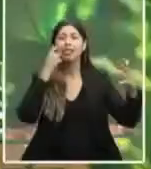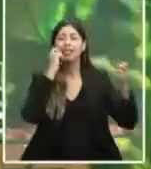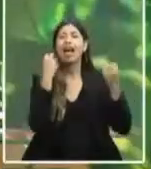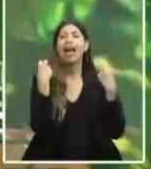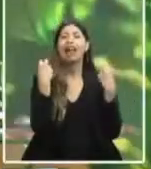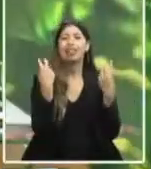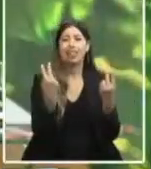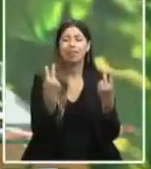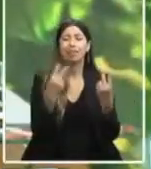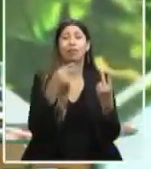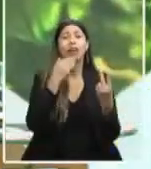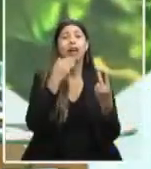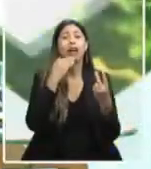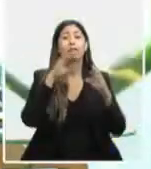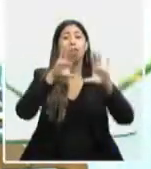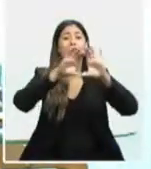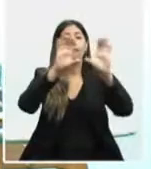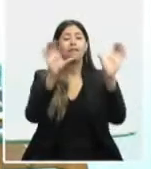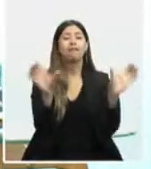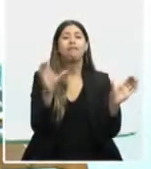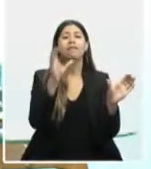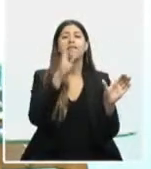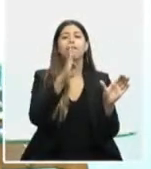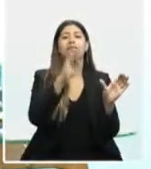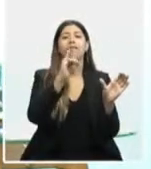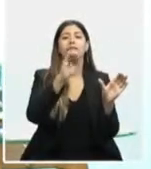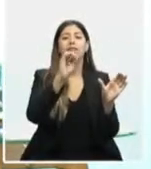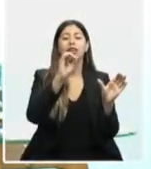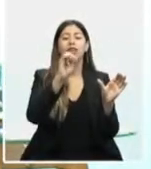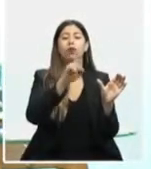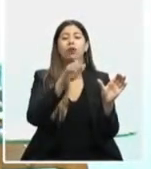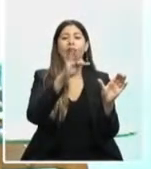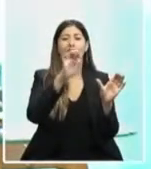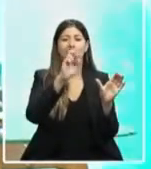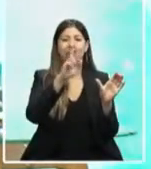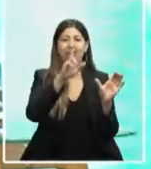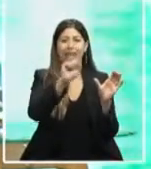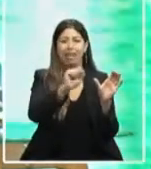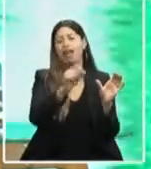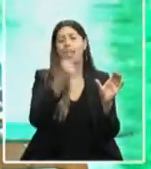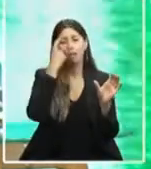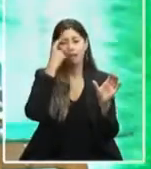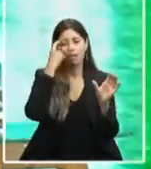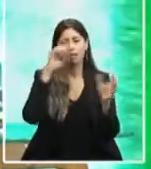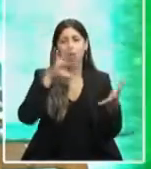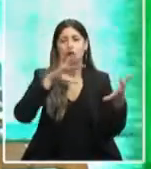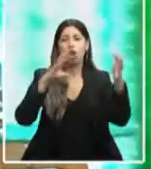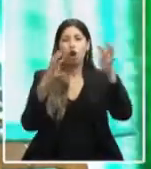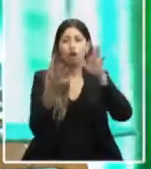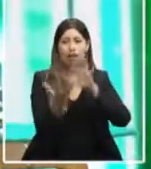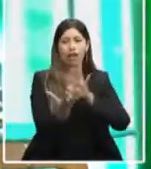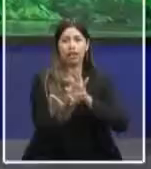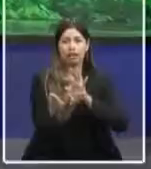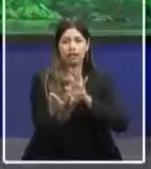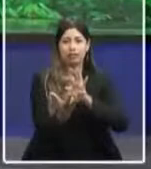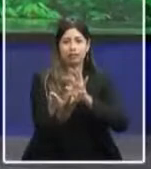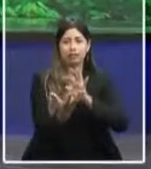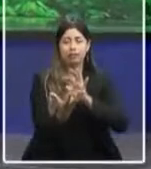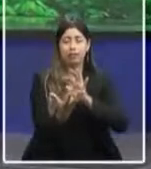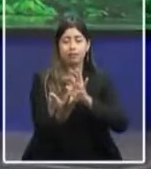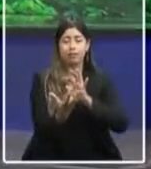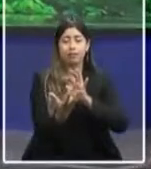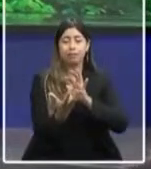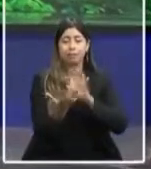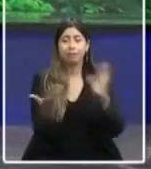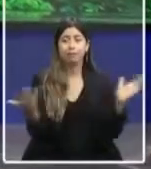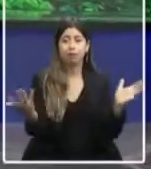global notions. At the local level, we are looking at, say, a pond, a lake,